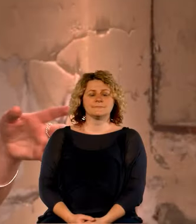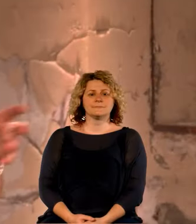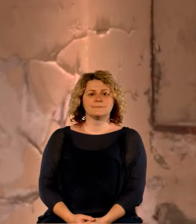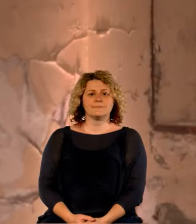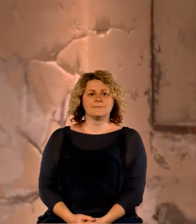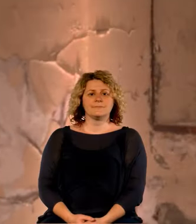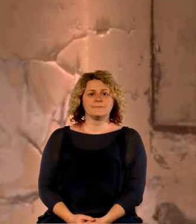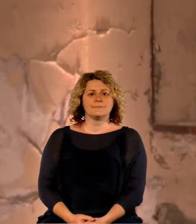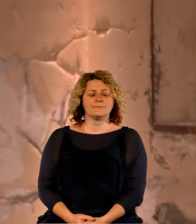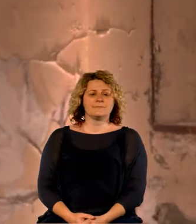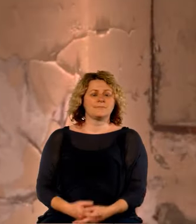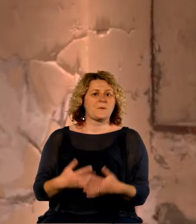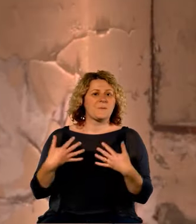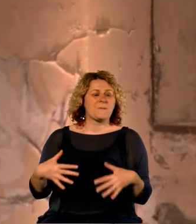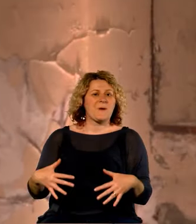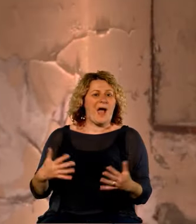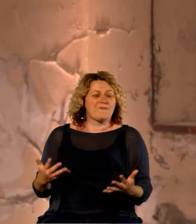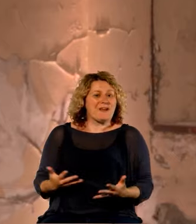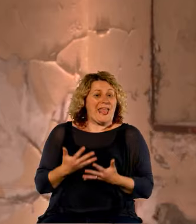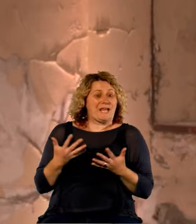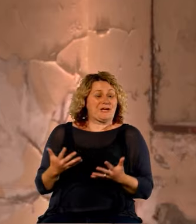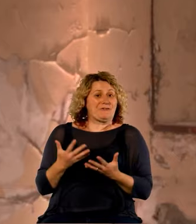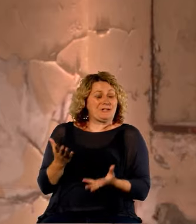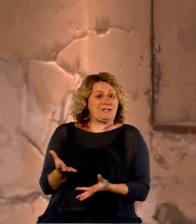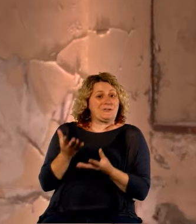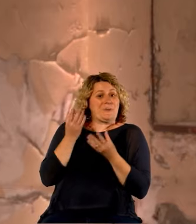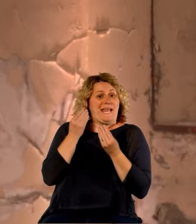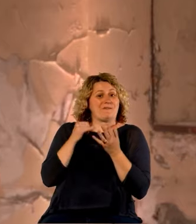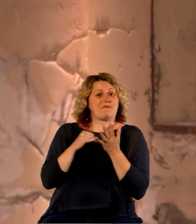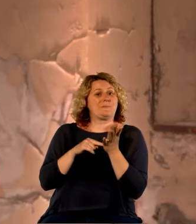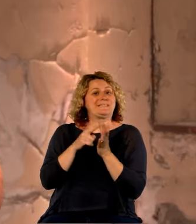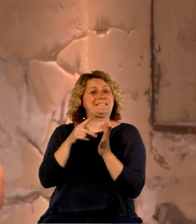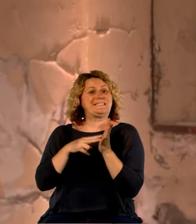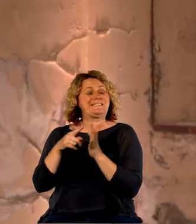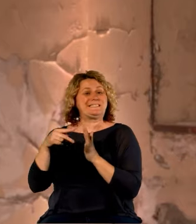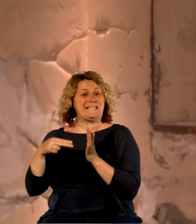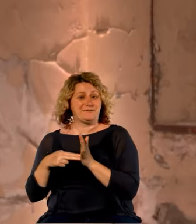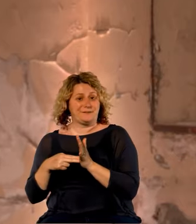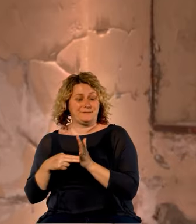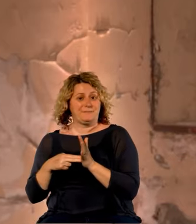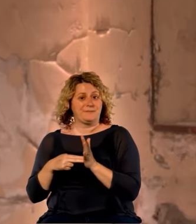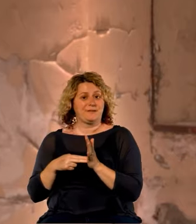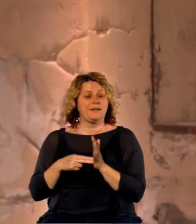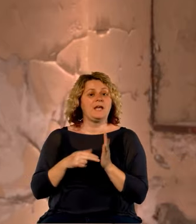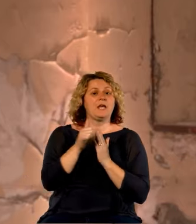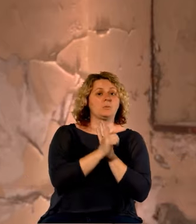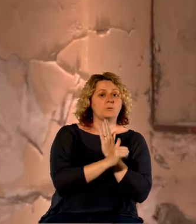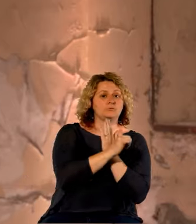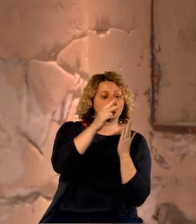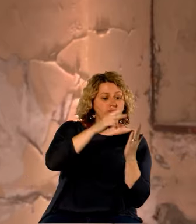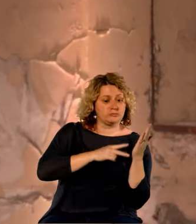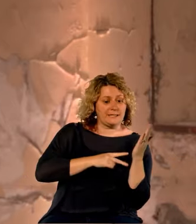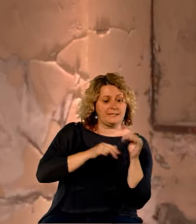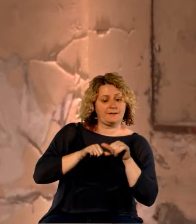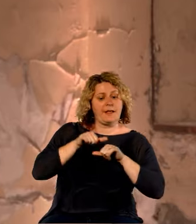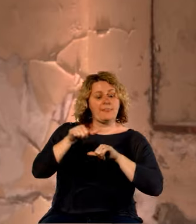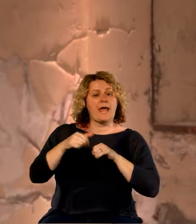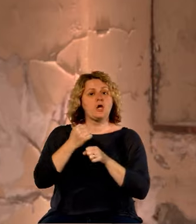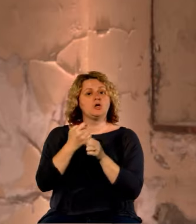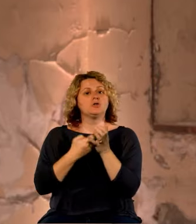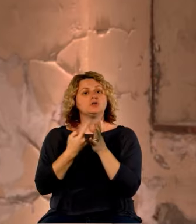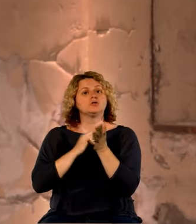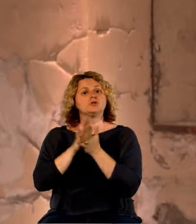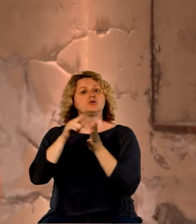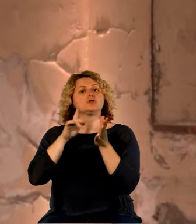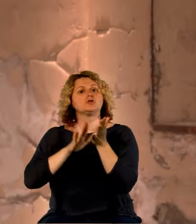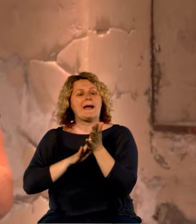That's just so encouraging to hear, isn't it? Well, Stephen's going to read for us in a moment, and then Graham Daniels is going to come and speak to us. Graham, also known